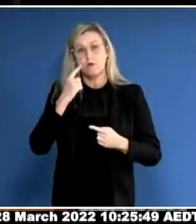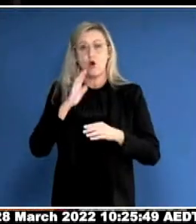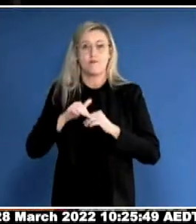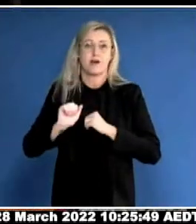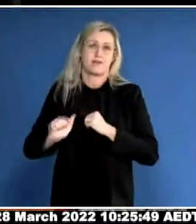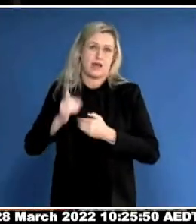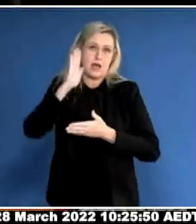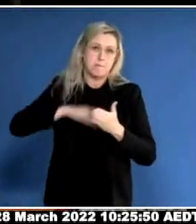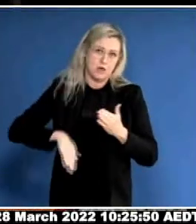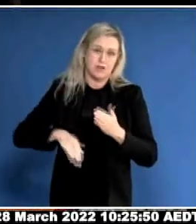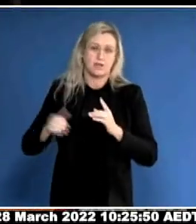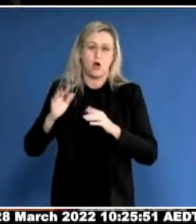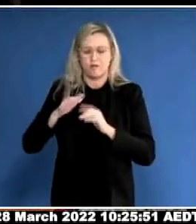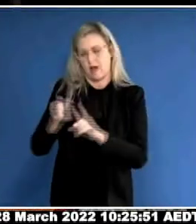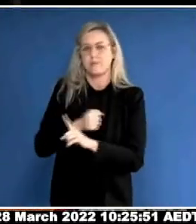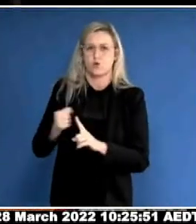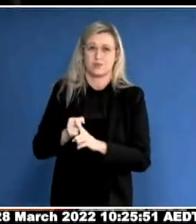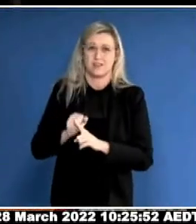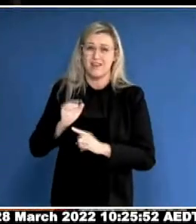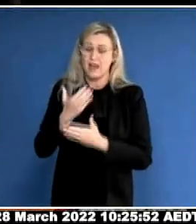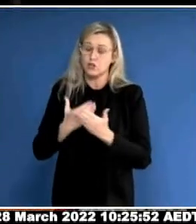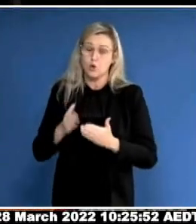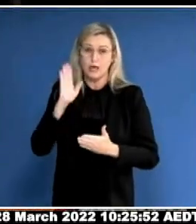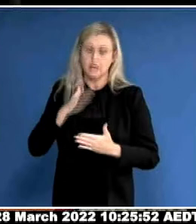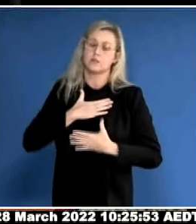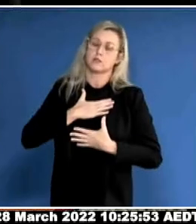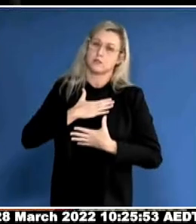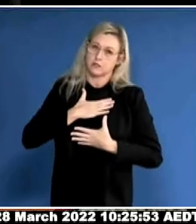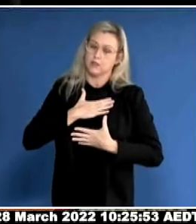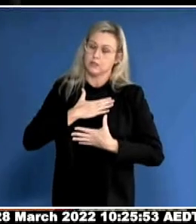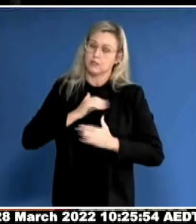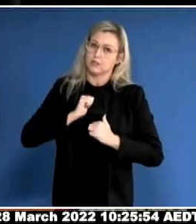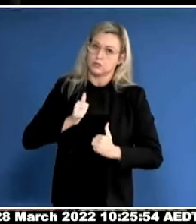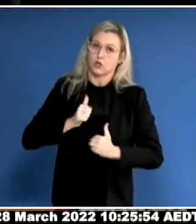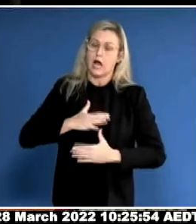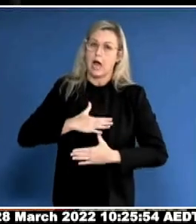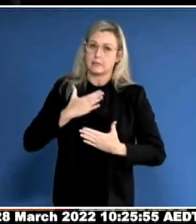and distressing. We want you to listen to their stories in their own words.